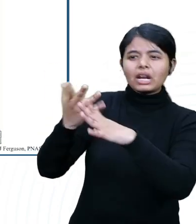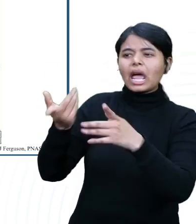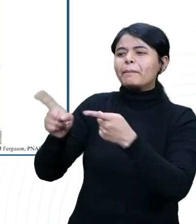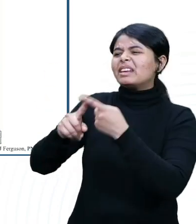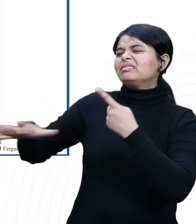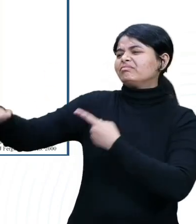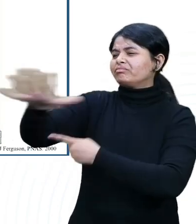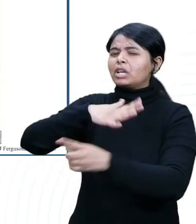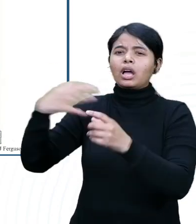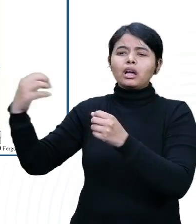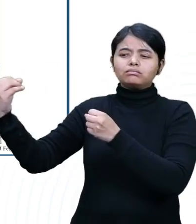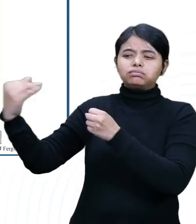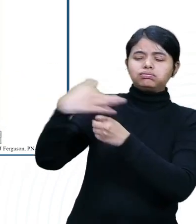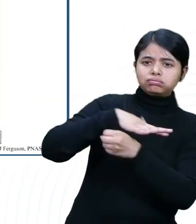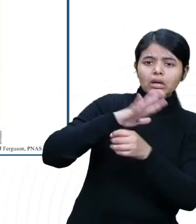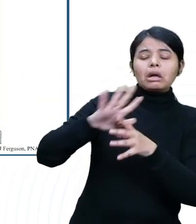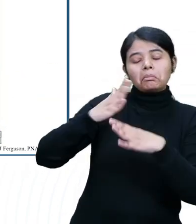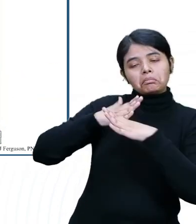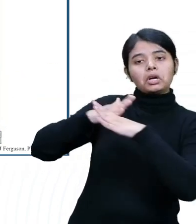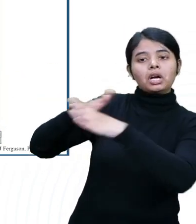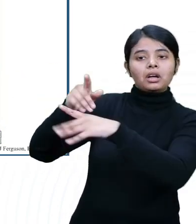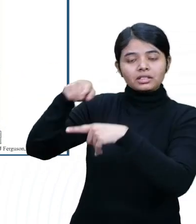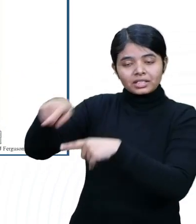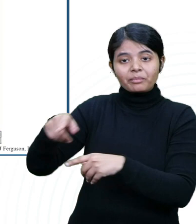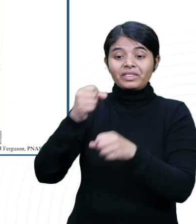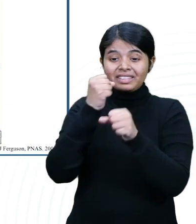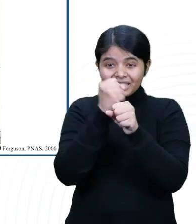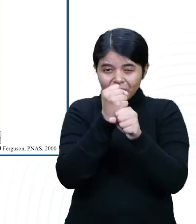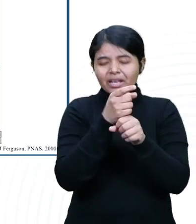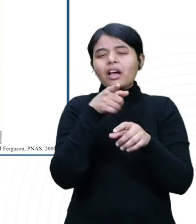able to evade host immune system and maintain the